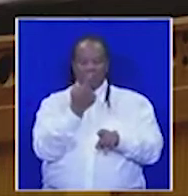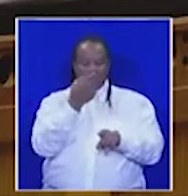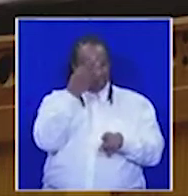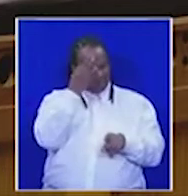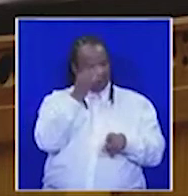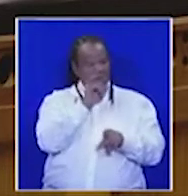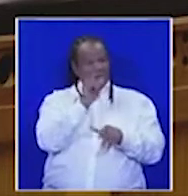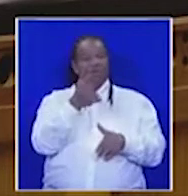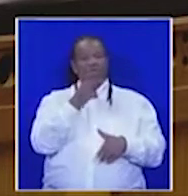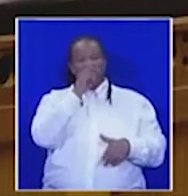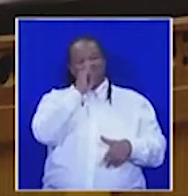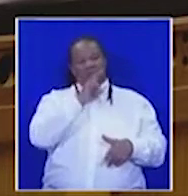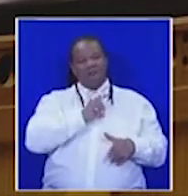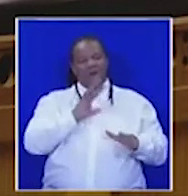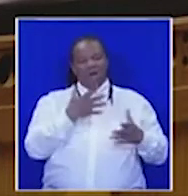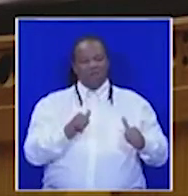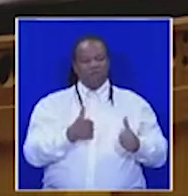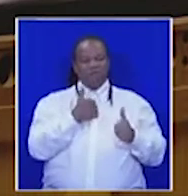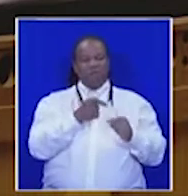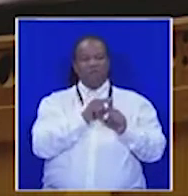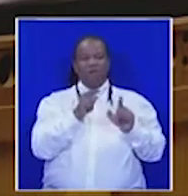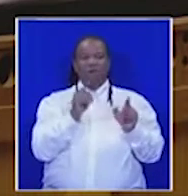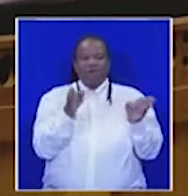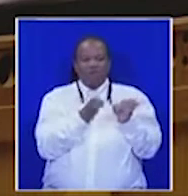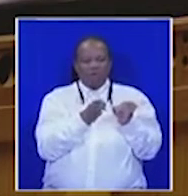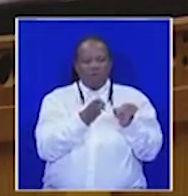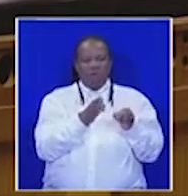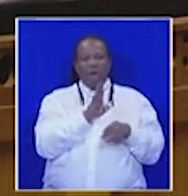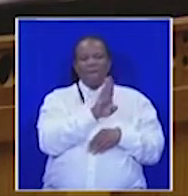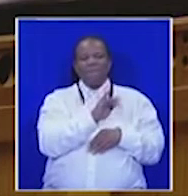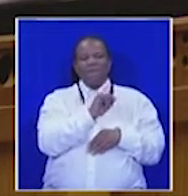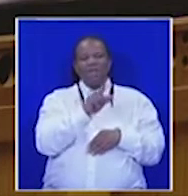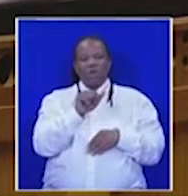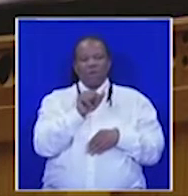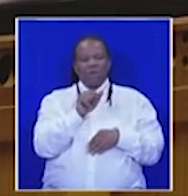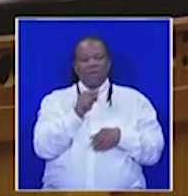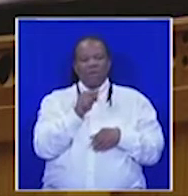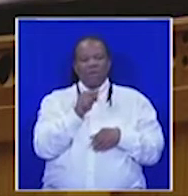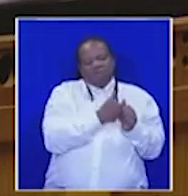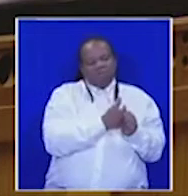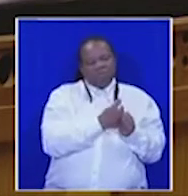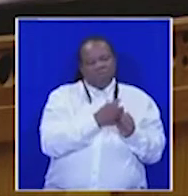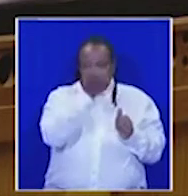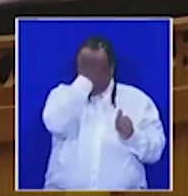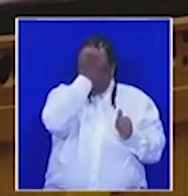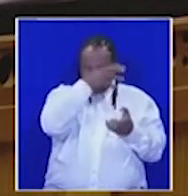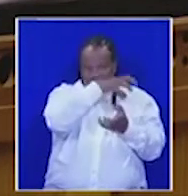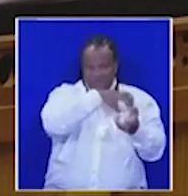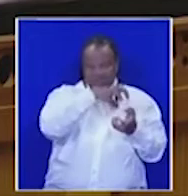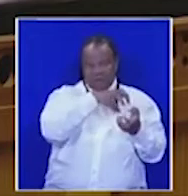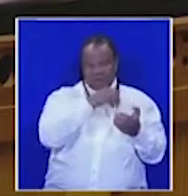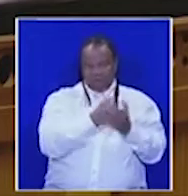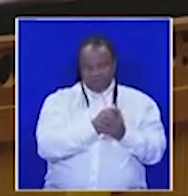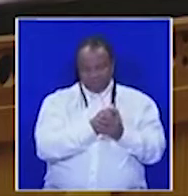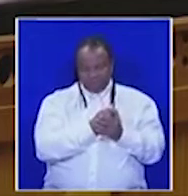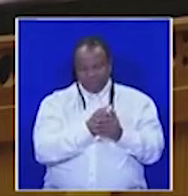luxury lives of a tiny coterie of billionaires that is ever more closely tied to the president and his family. The newly minted Black